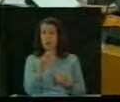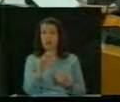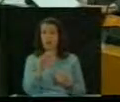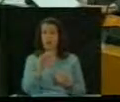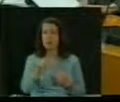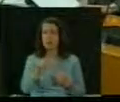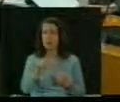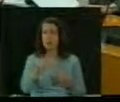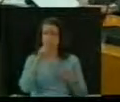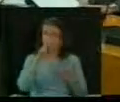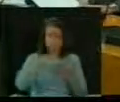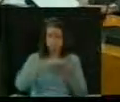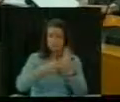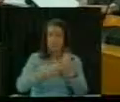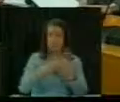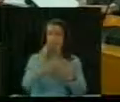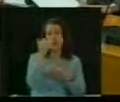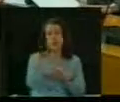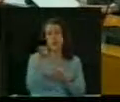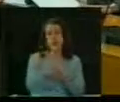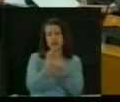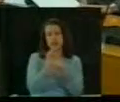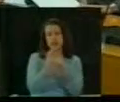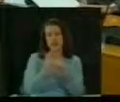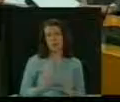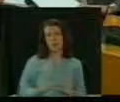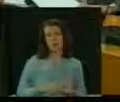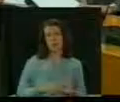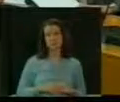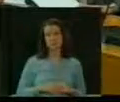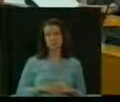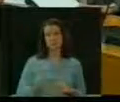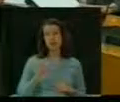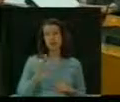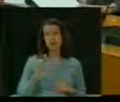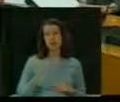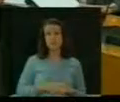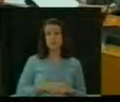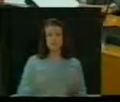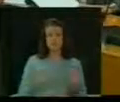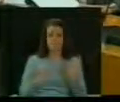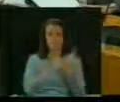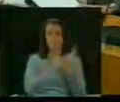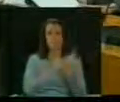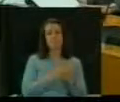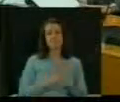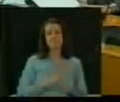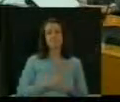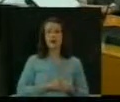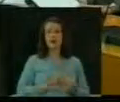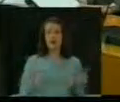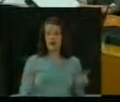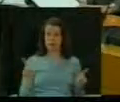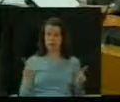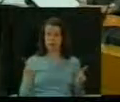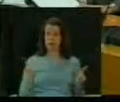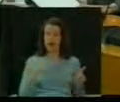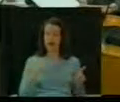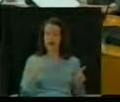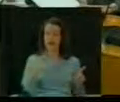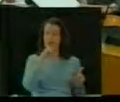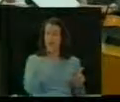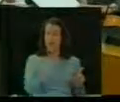situation with these credit cards needs to be looked into to see if there was criminal intent on any of these employees'